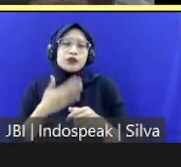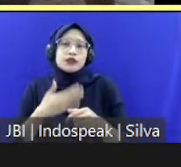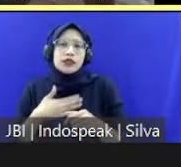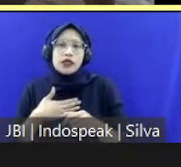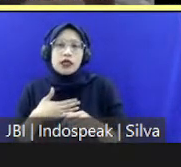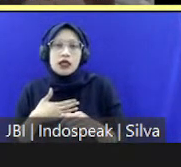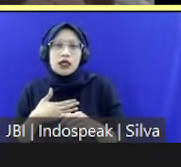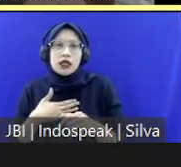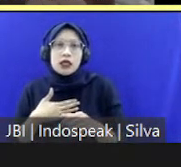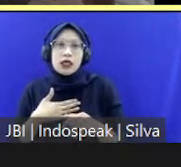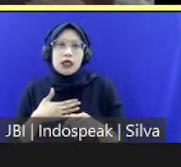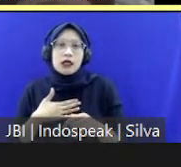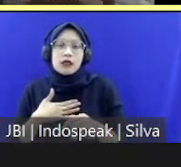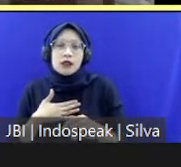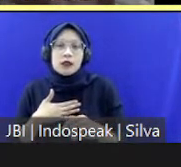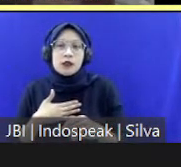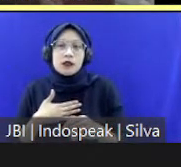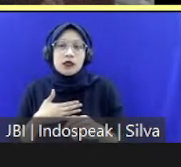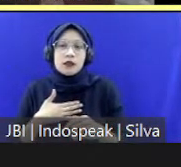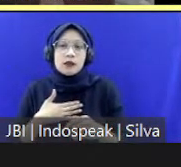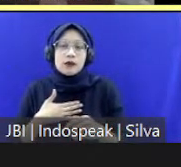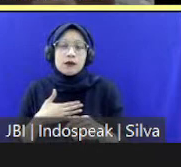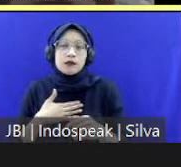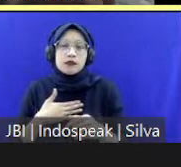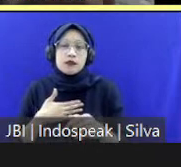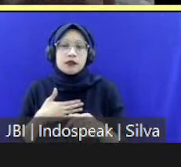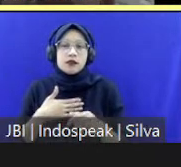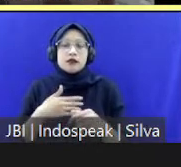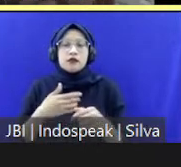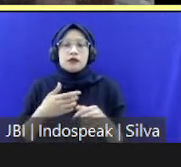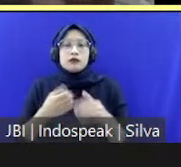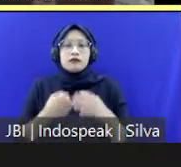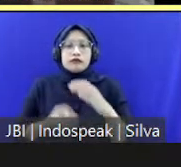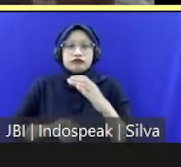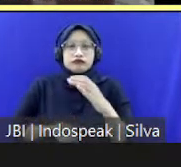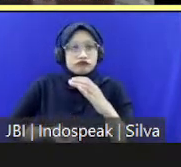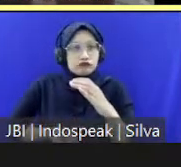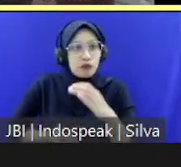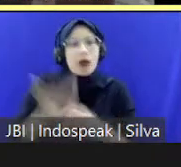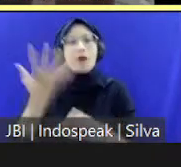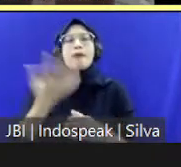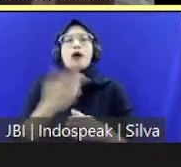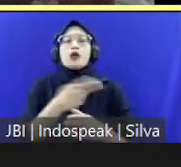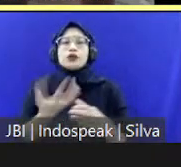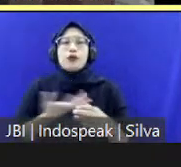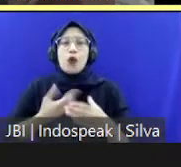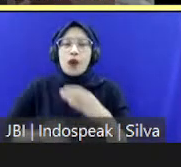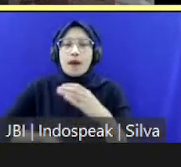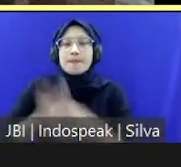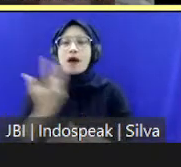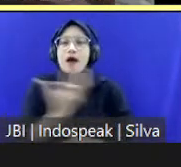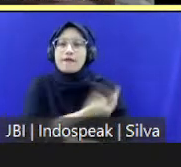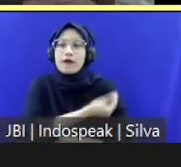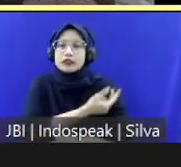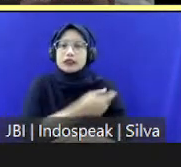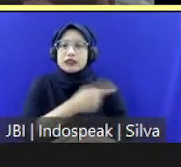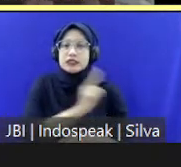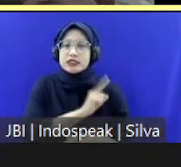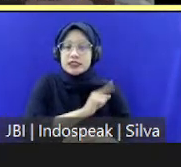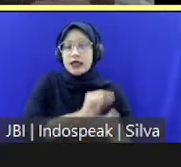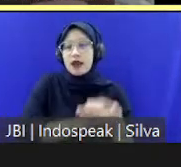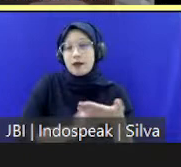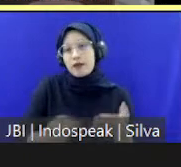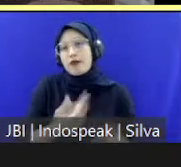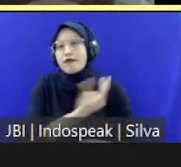ambition of developing Indonesia's own products on the vaccine Merah Putih, and